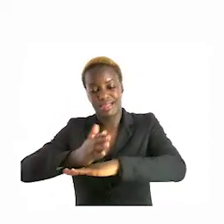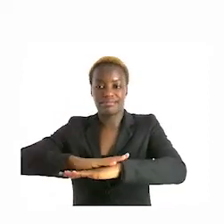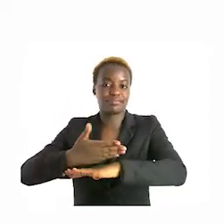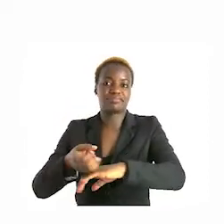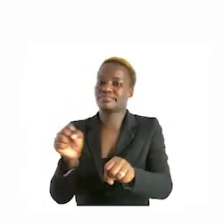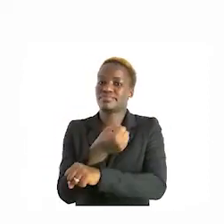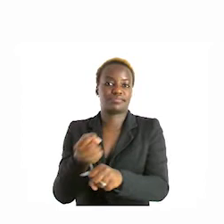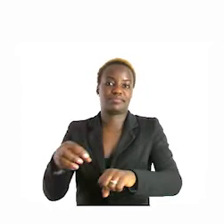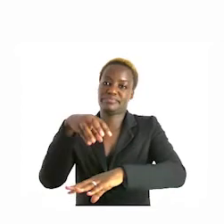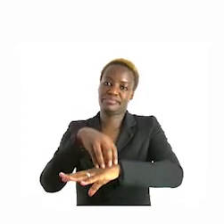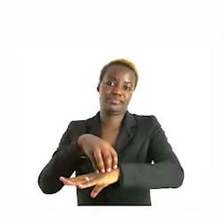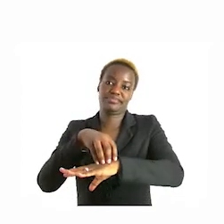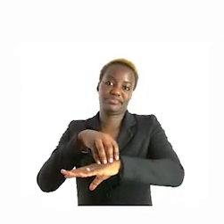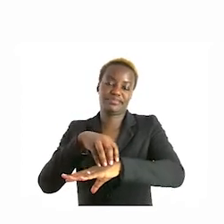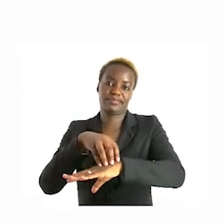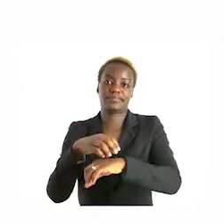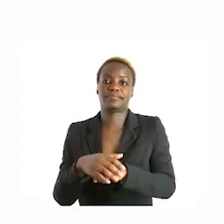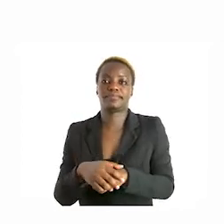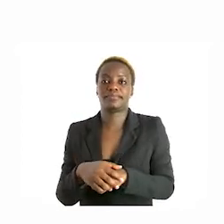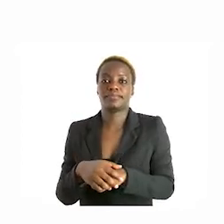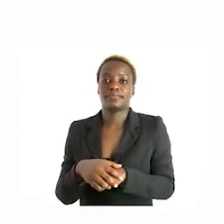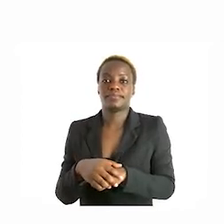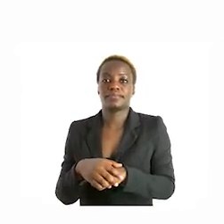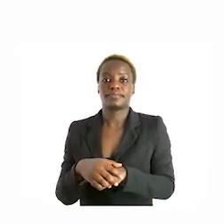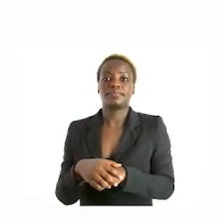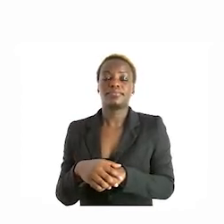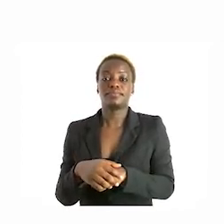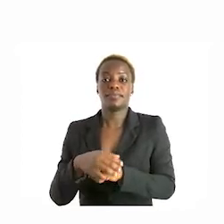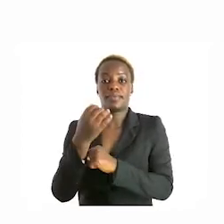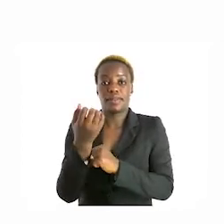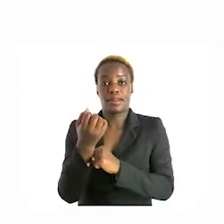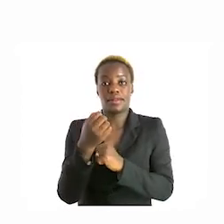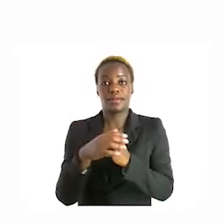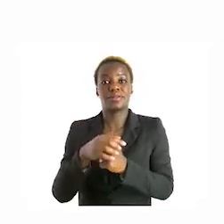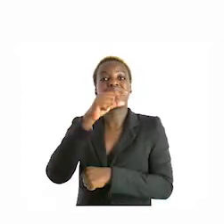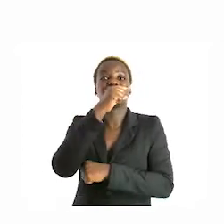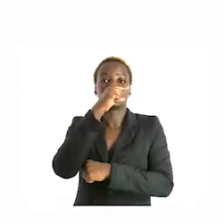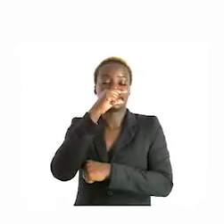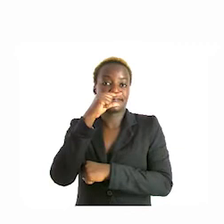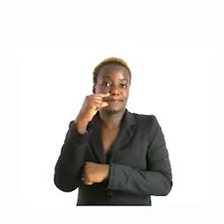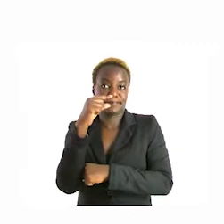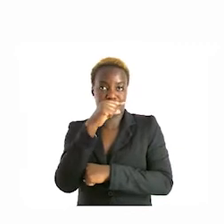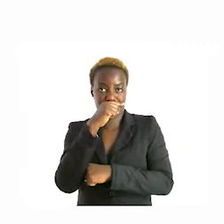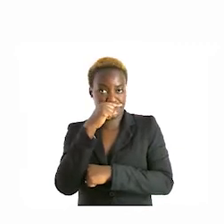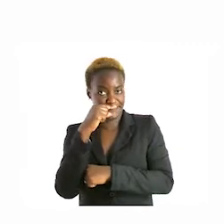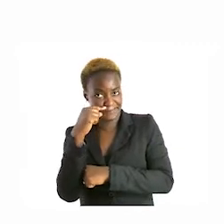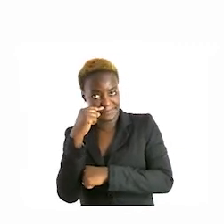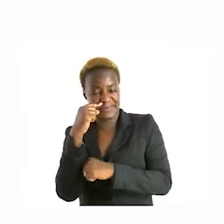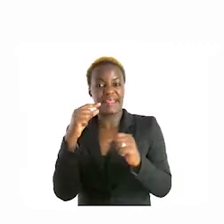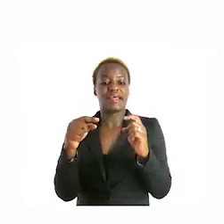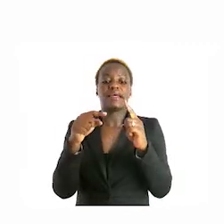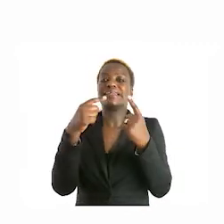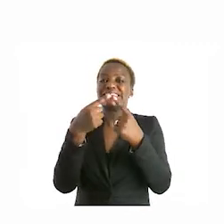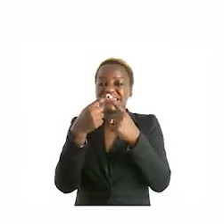stand on their own. So we also have to look at the names as well as the sides and